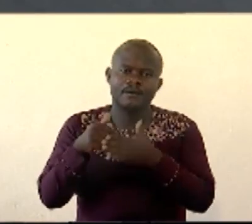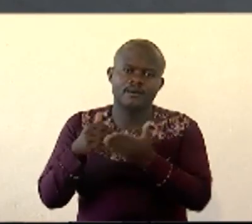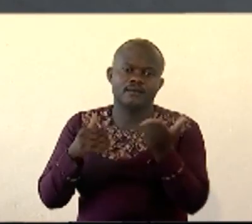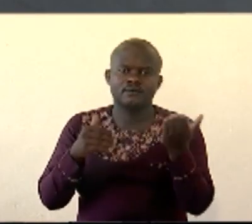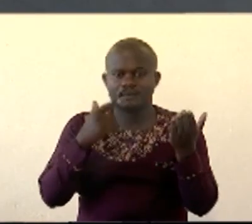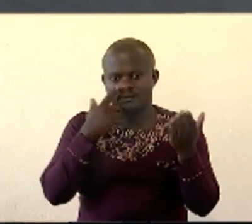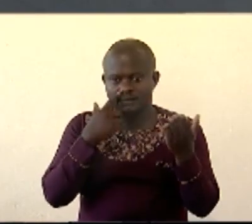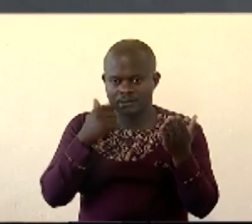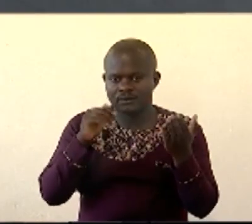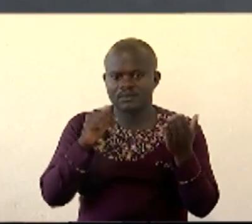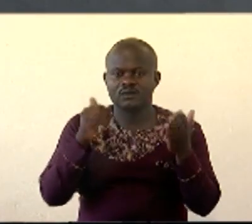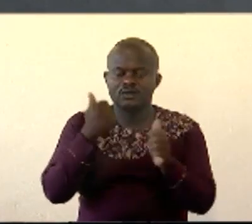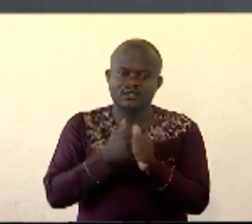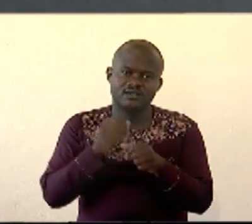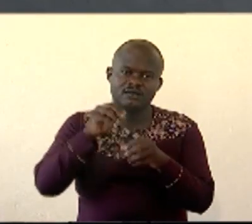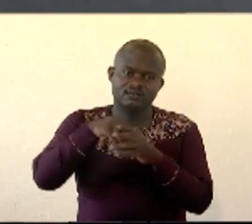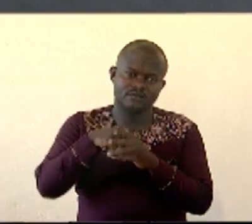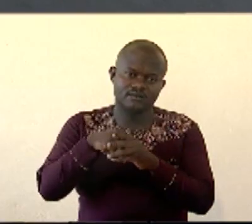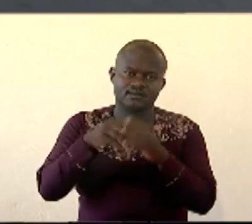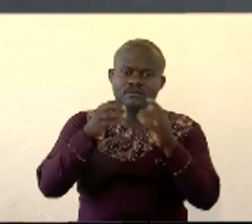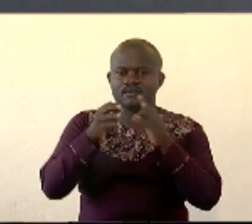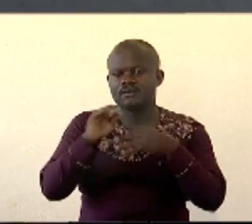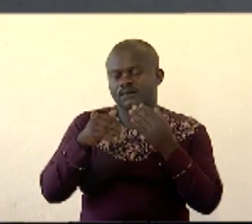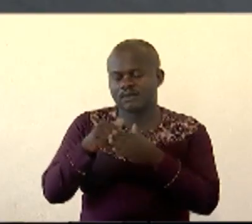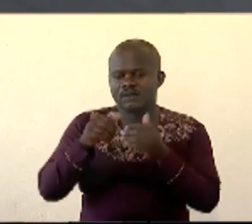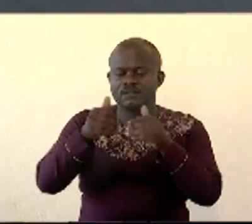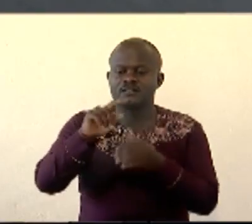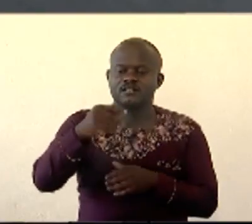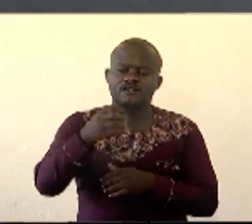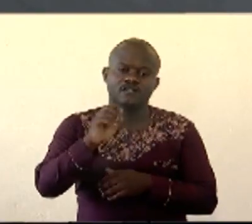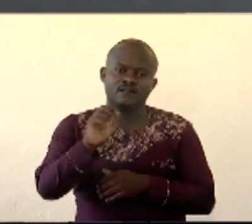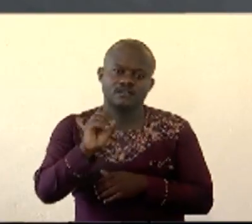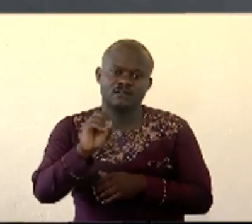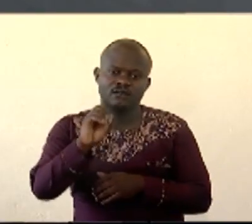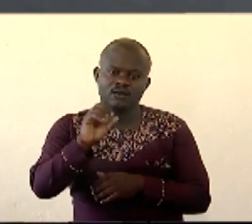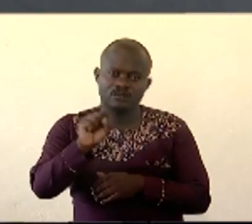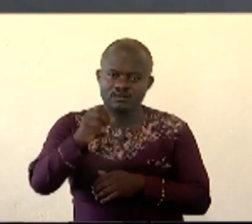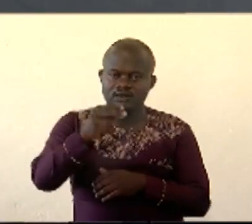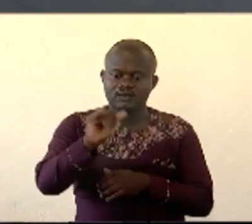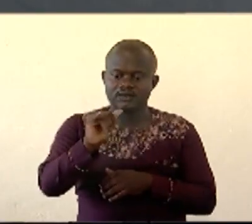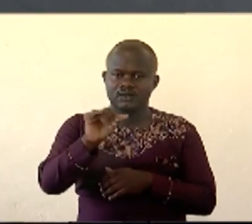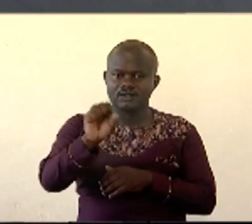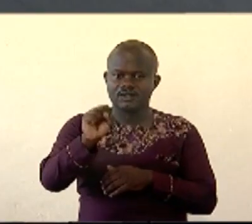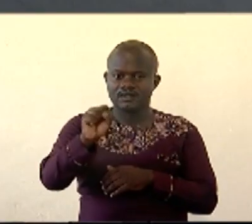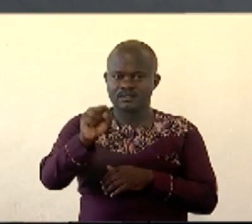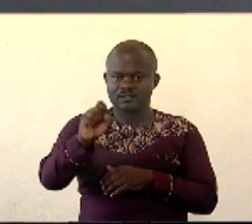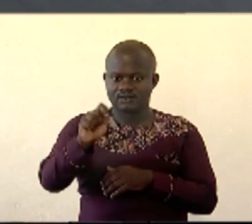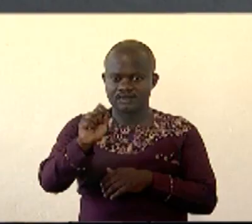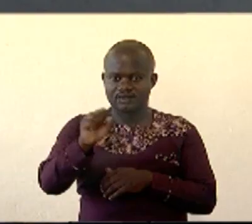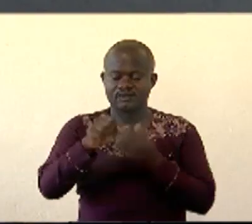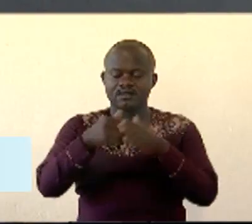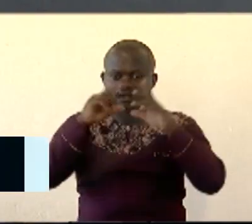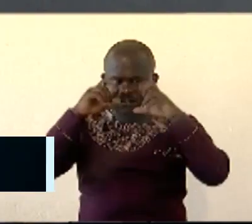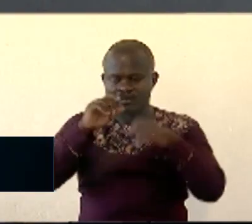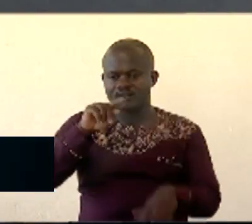mesophyll layer, which contains parasite cells that carry out photosynthesis. Why do you say that the parasite mesophyll layer carries a